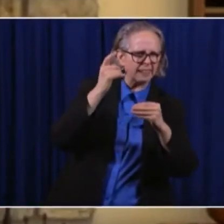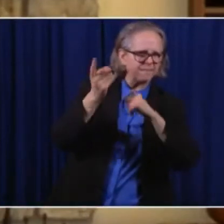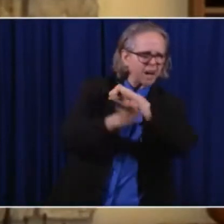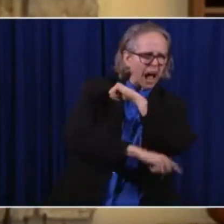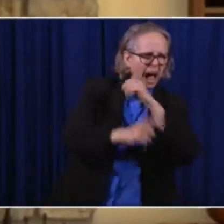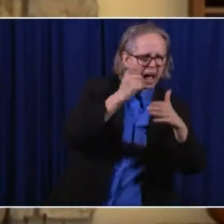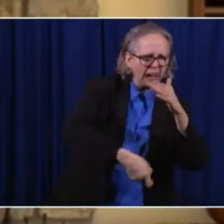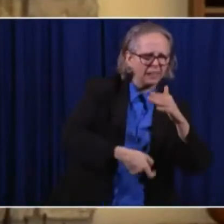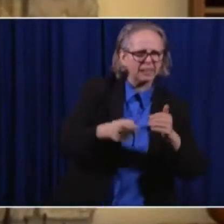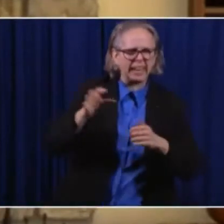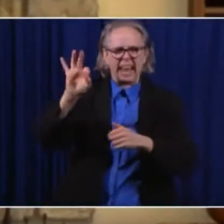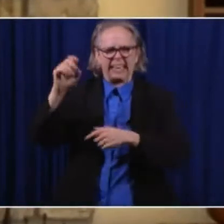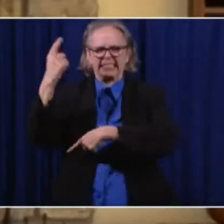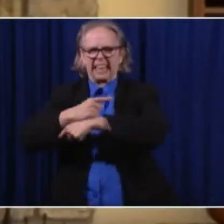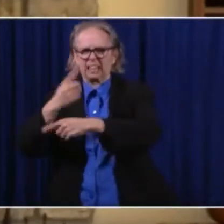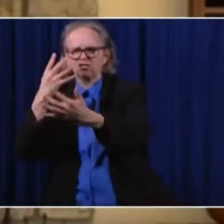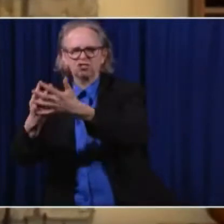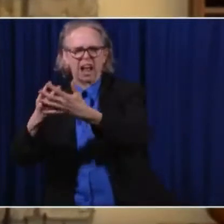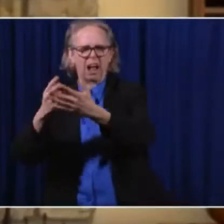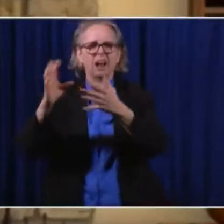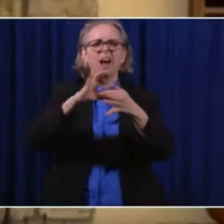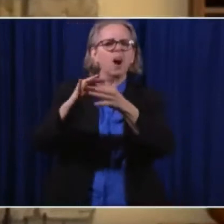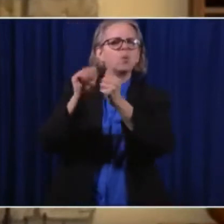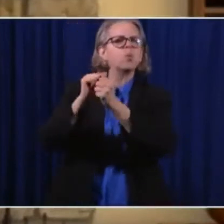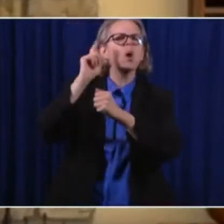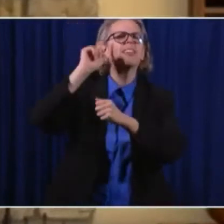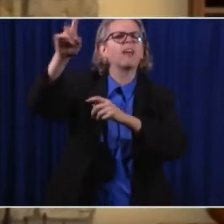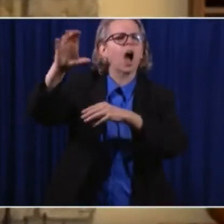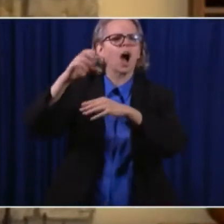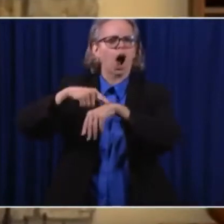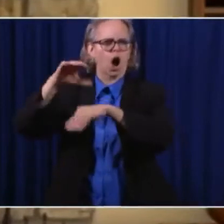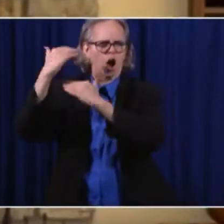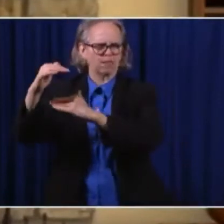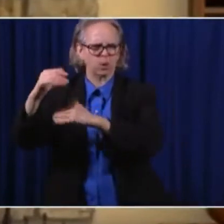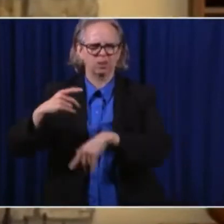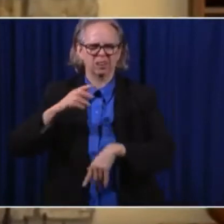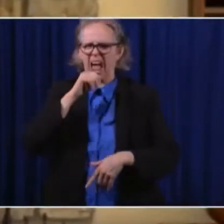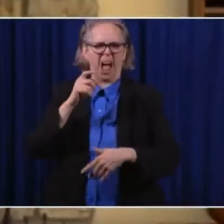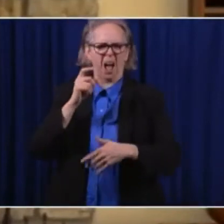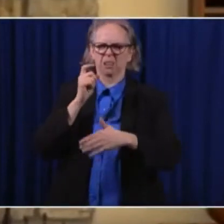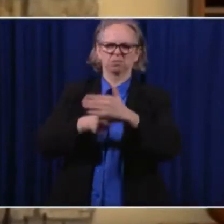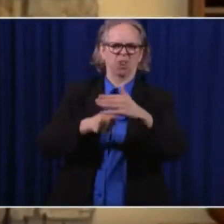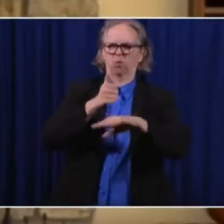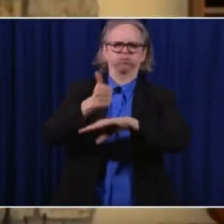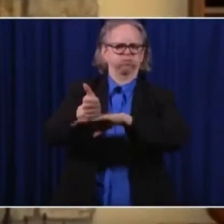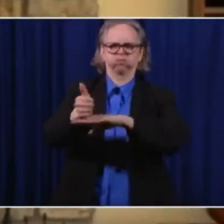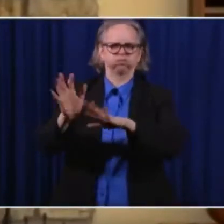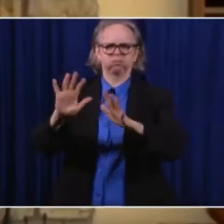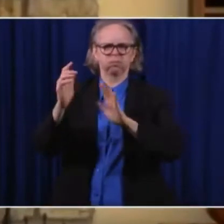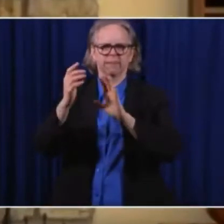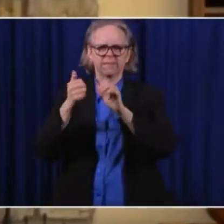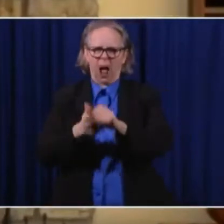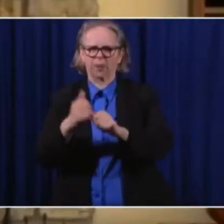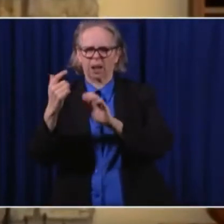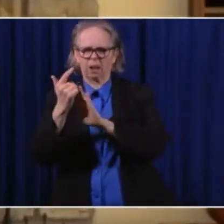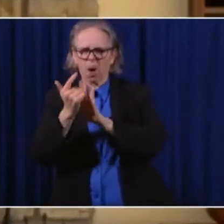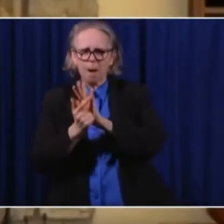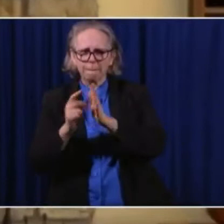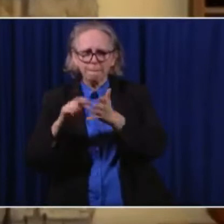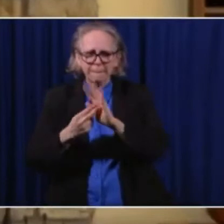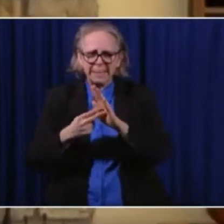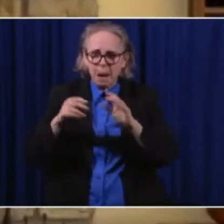knowledge, no one has been charged under these health orders. Doesn't mean there couldn't be, but they have not been so far.